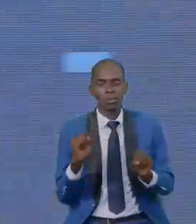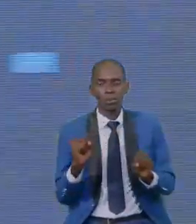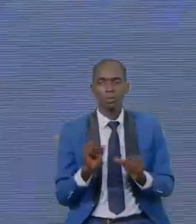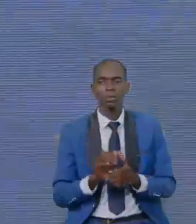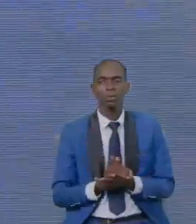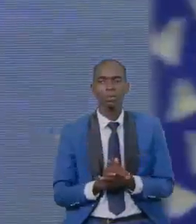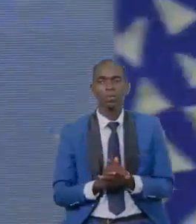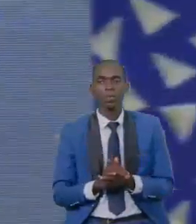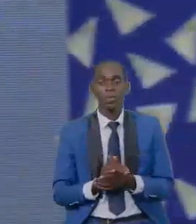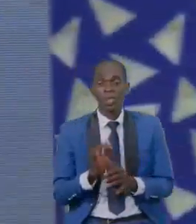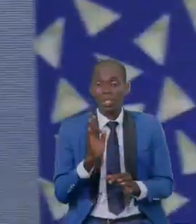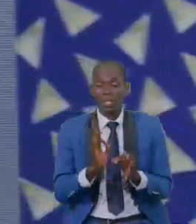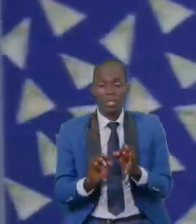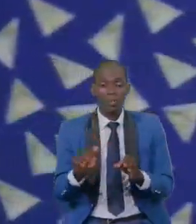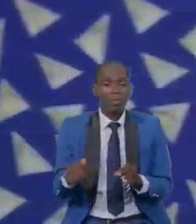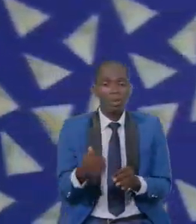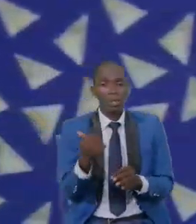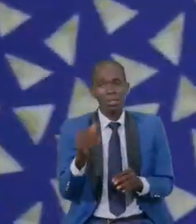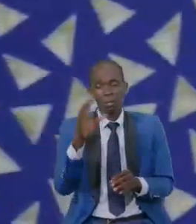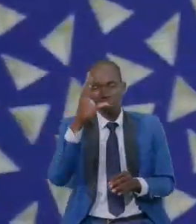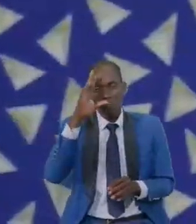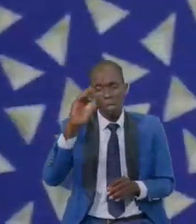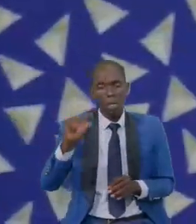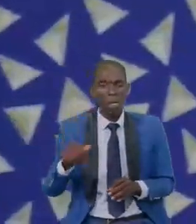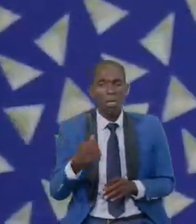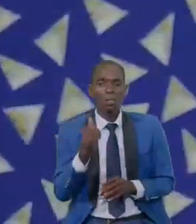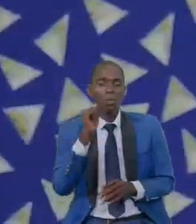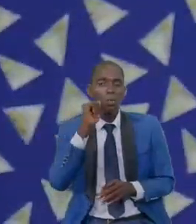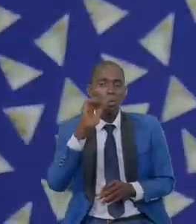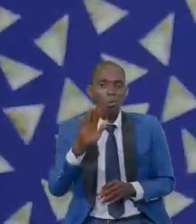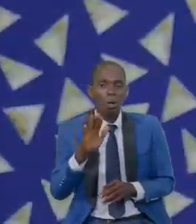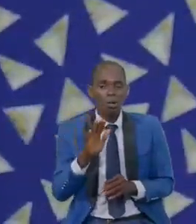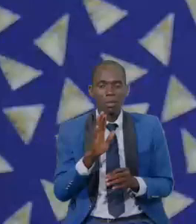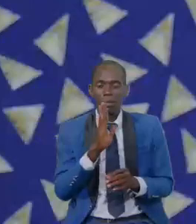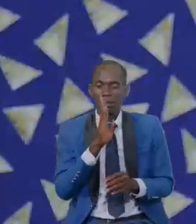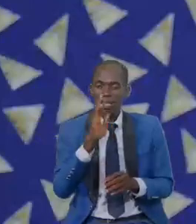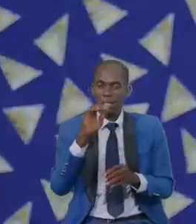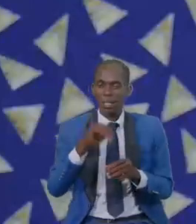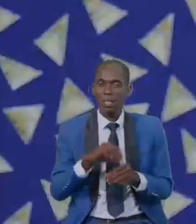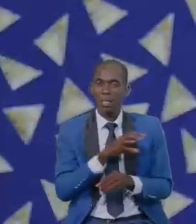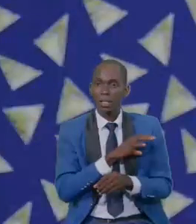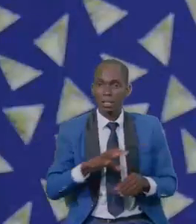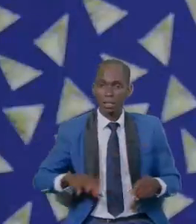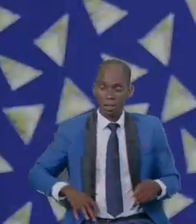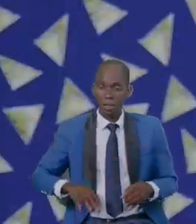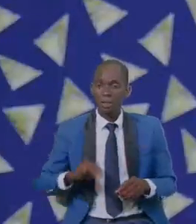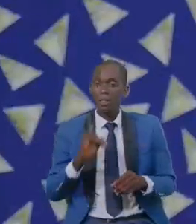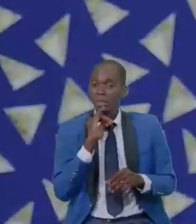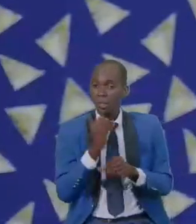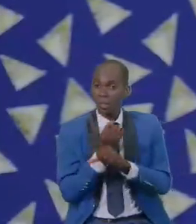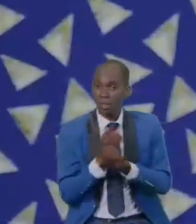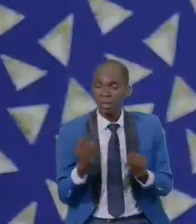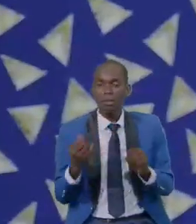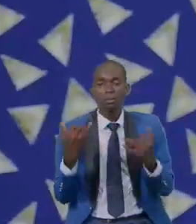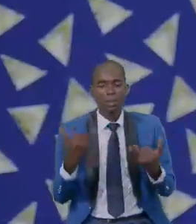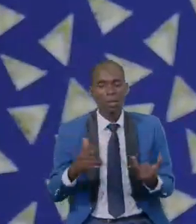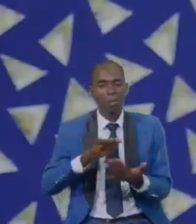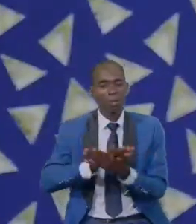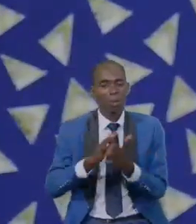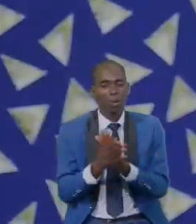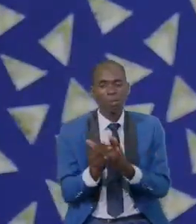If any man, if any woman be in Christ, if he's saved, he becomes a new creature.